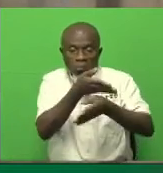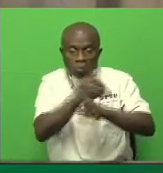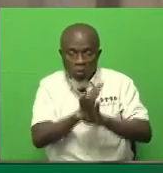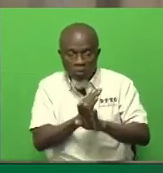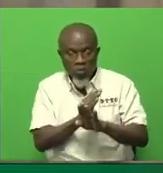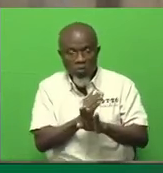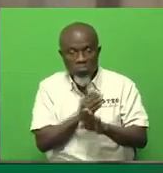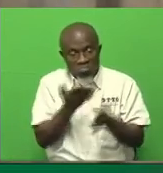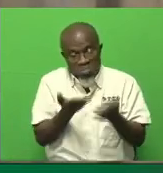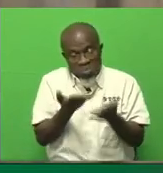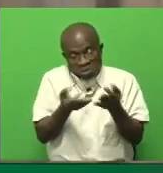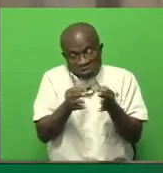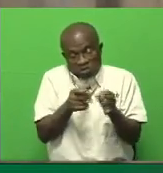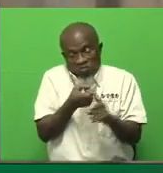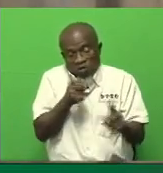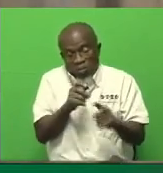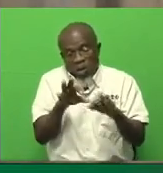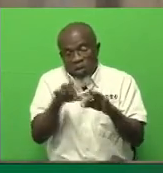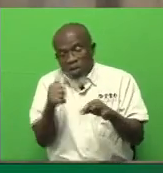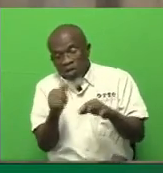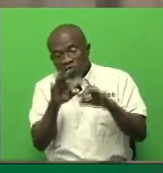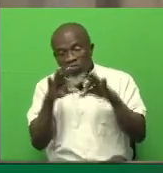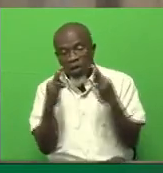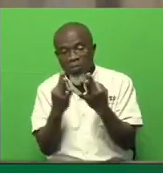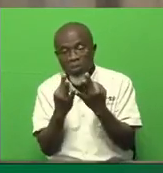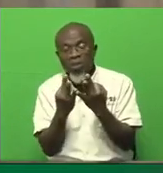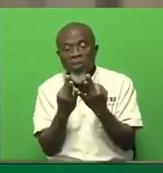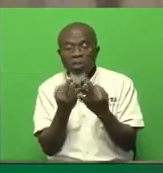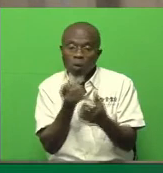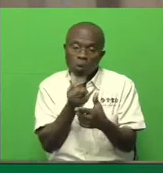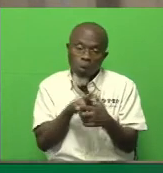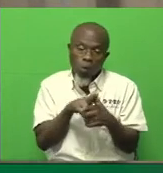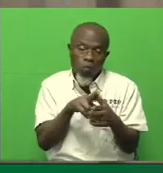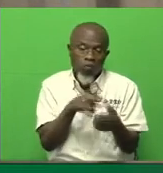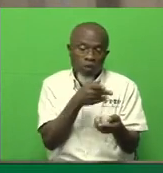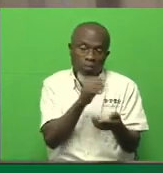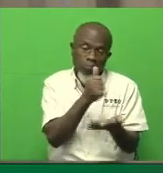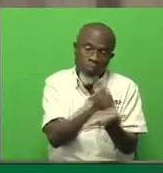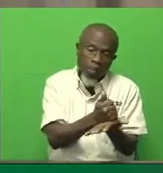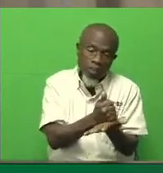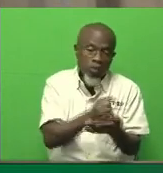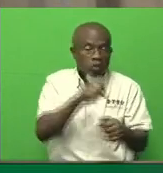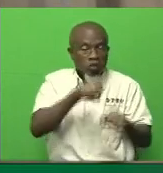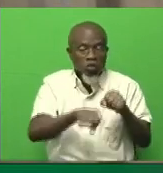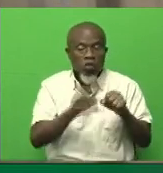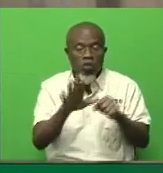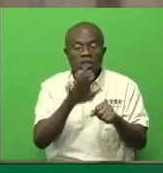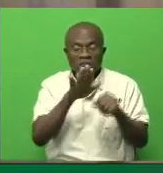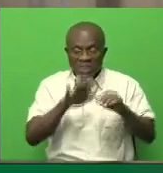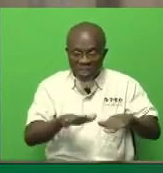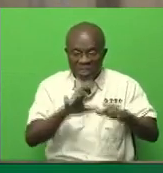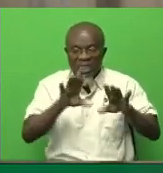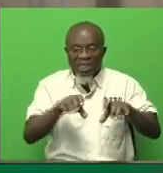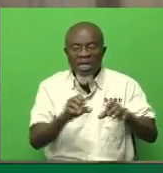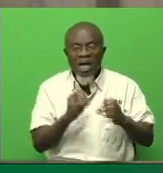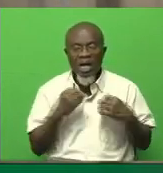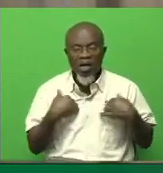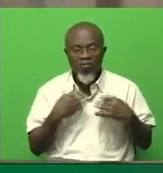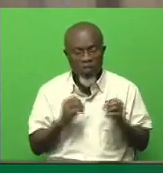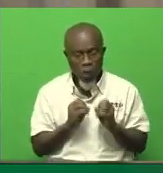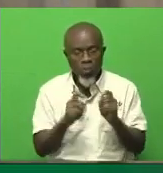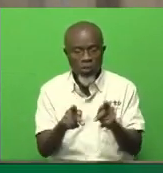get the money as best as you can to start that semester just so your child could have the opportunity